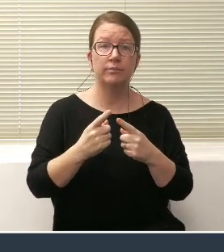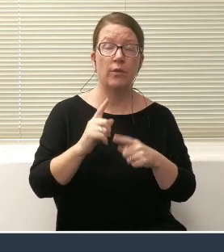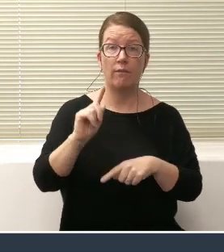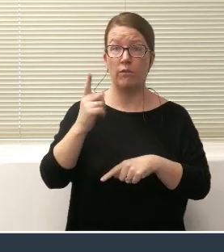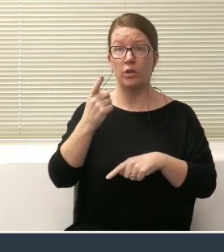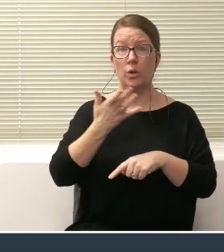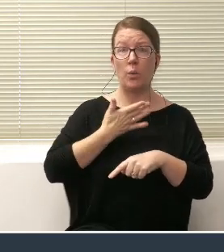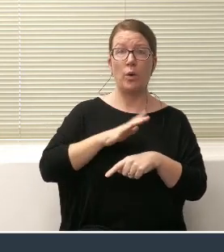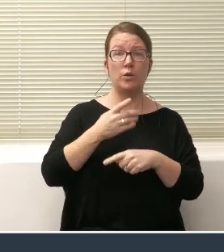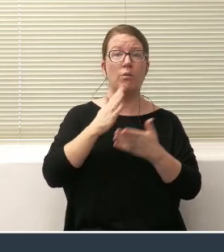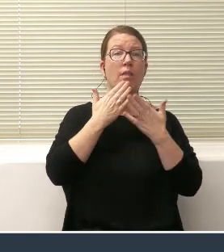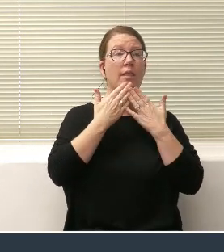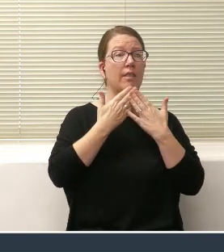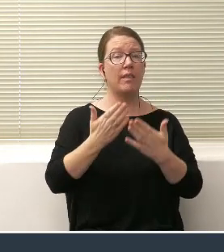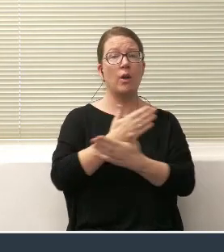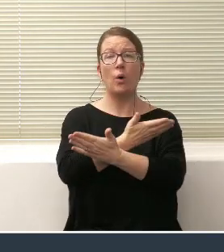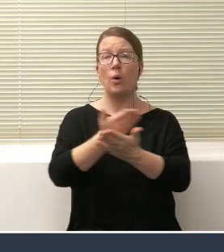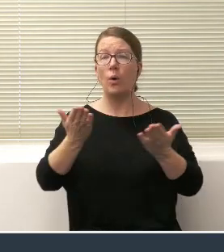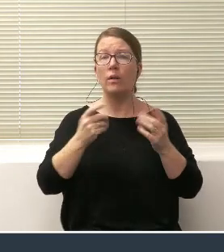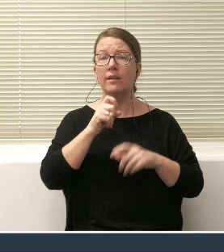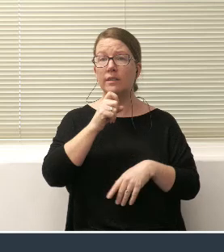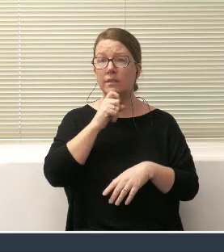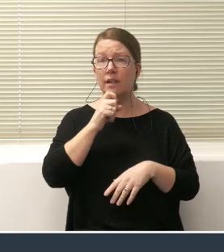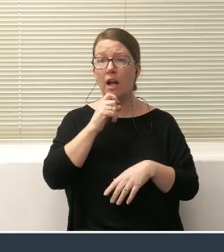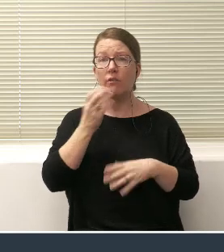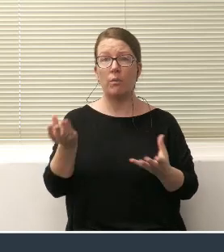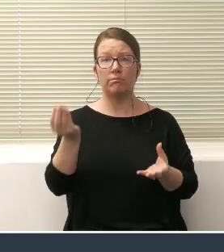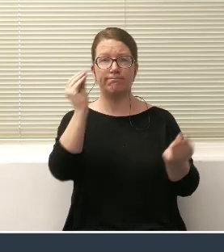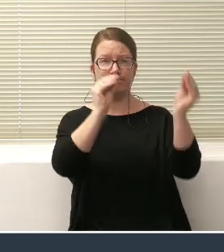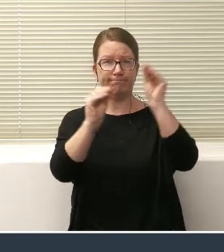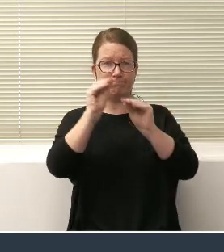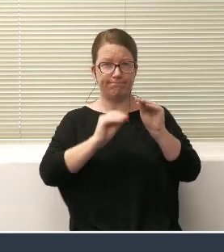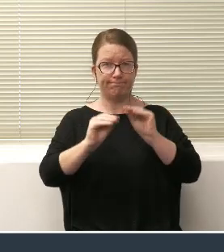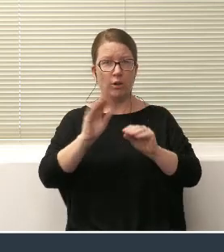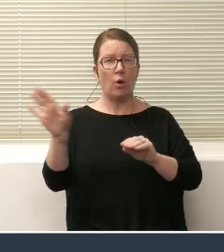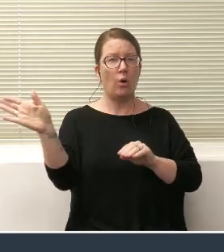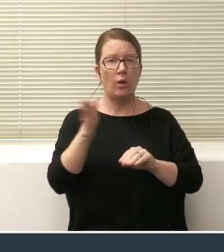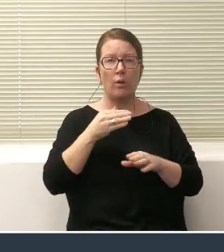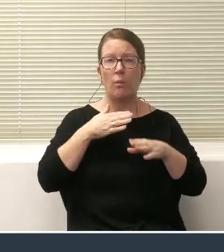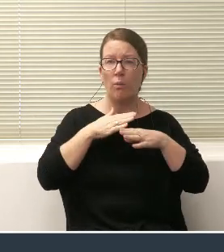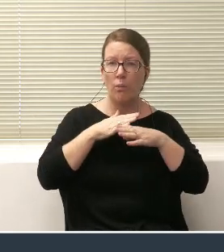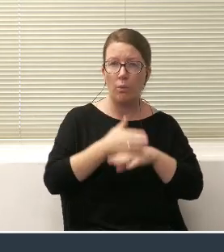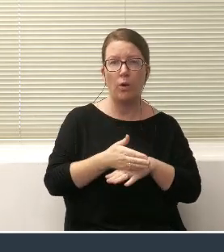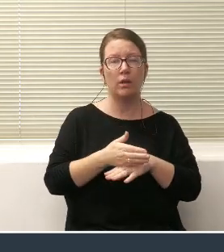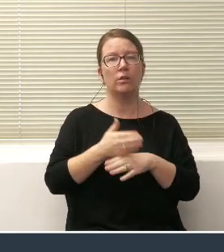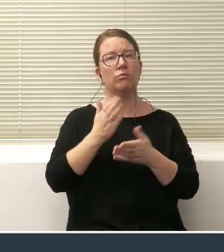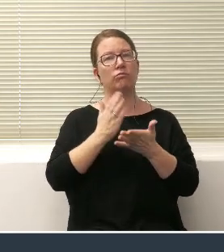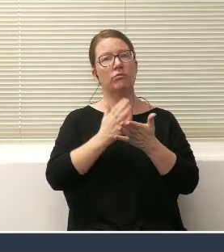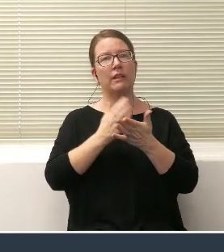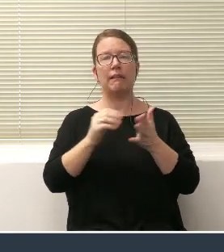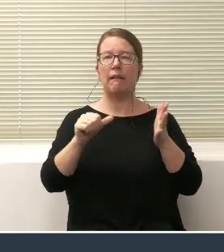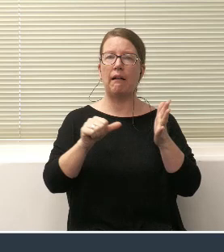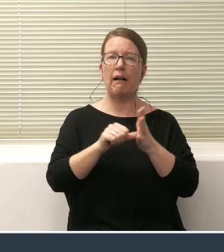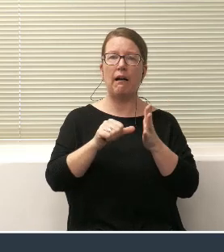to thank the staff for putting this all together and the work that they've done under really